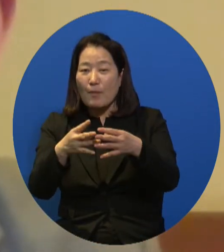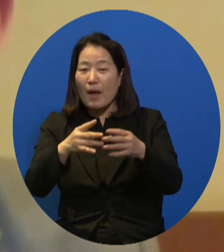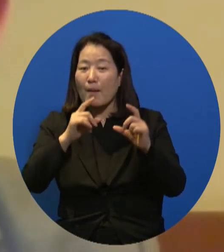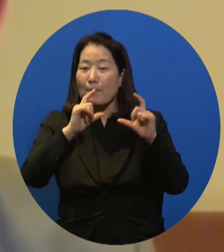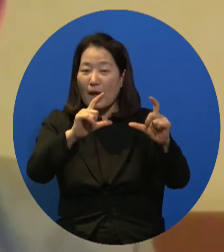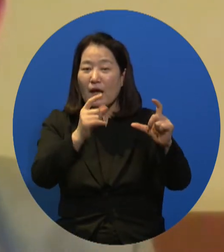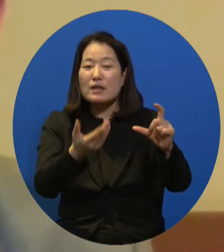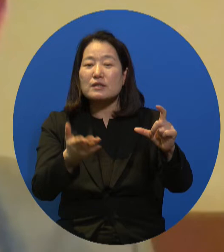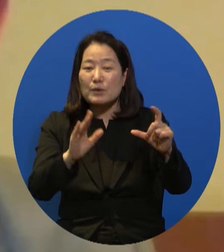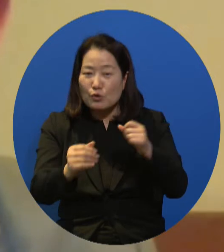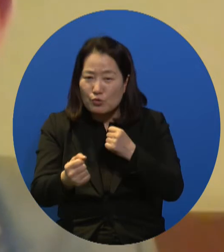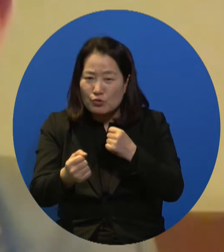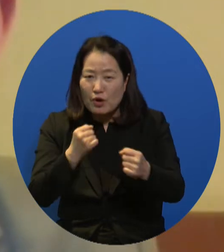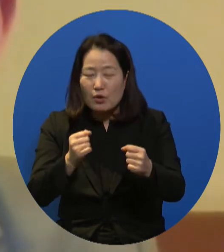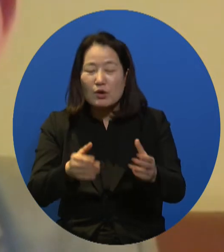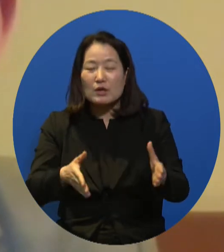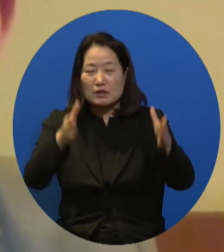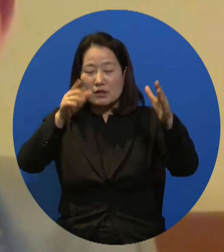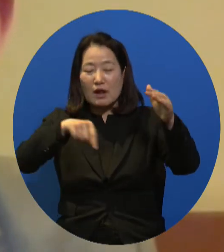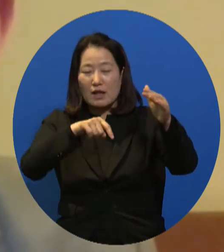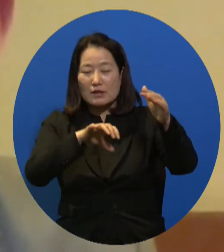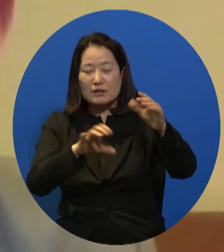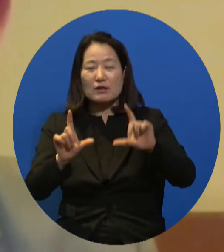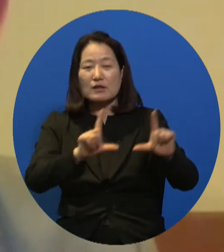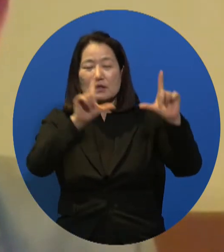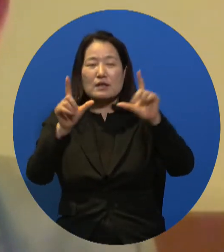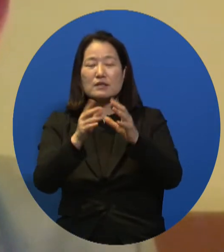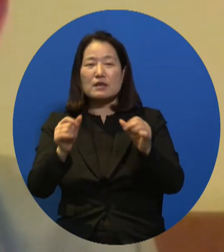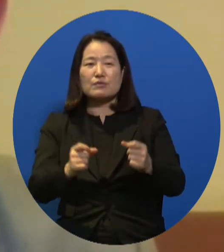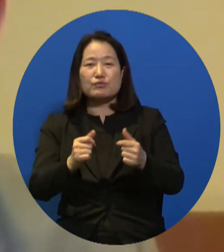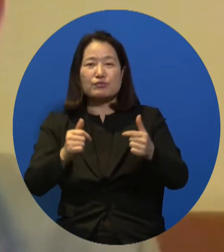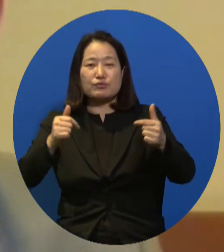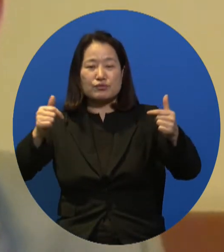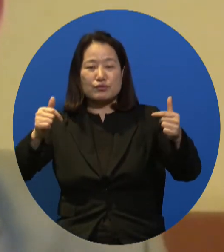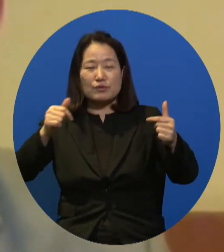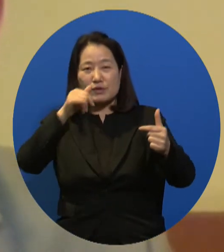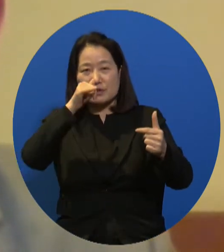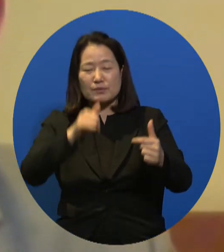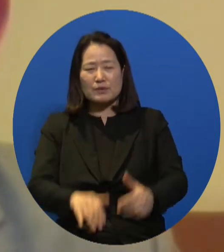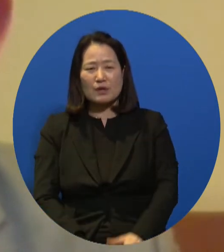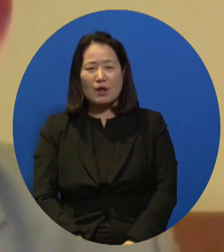a matter that I'll address a little later in this talk.